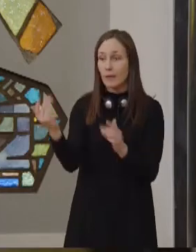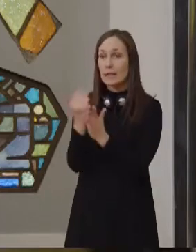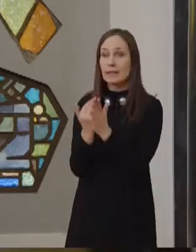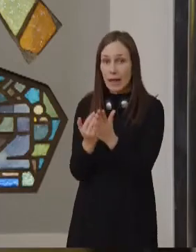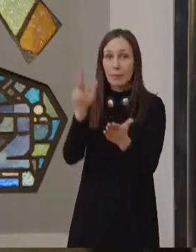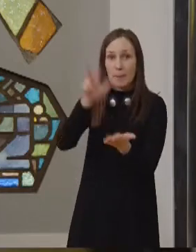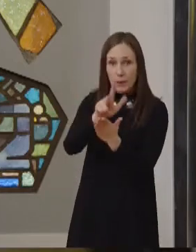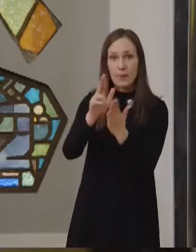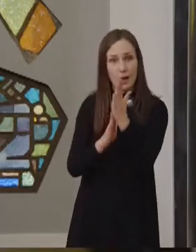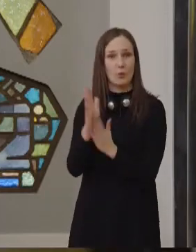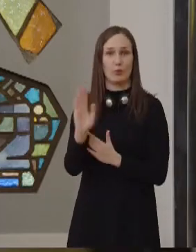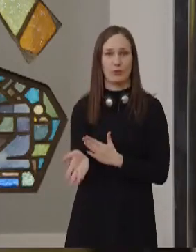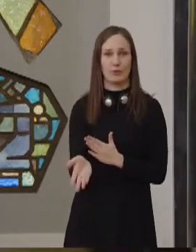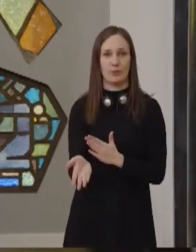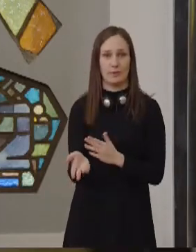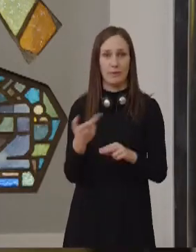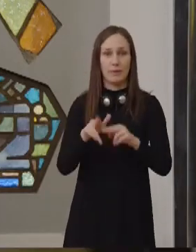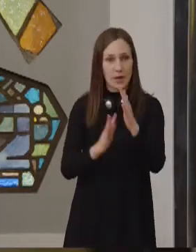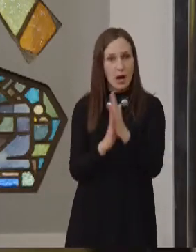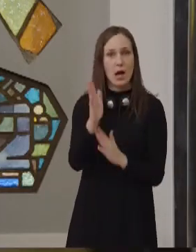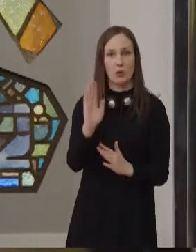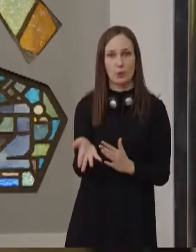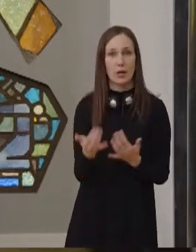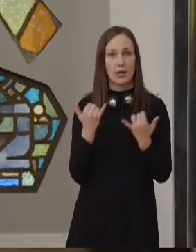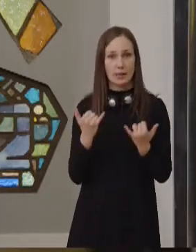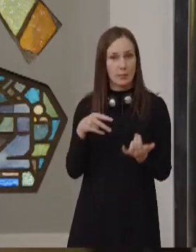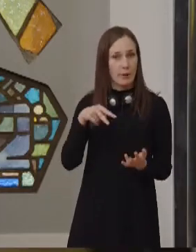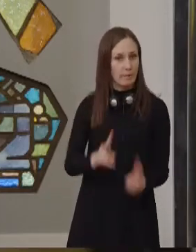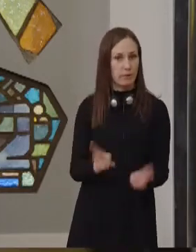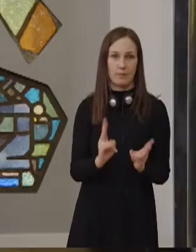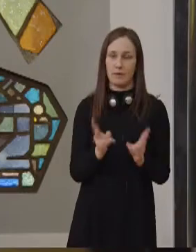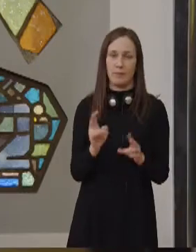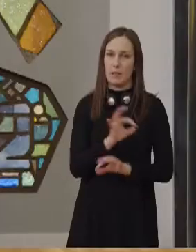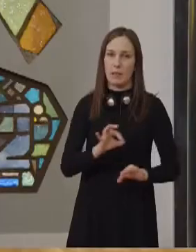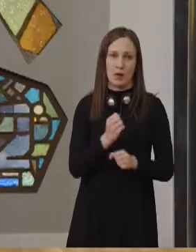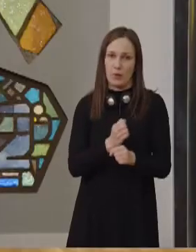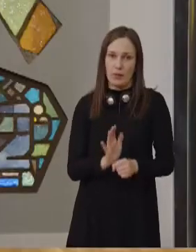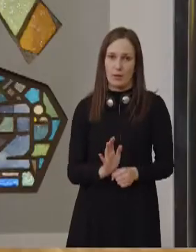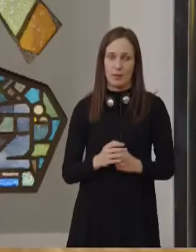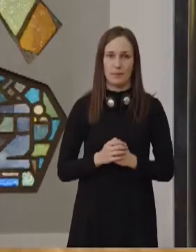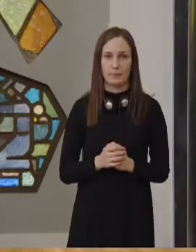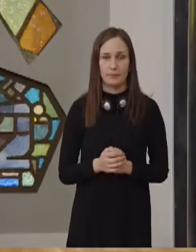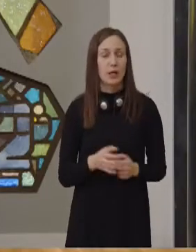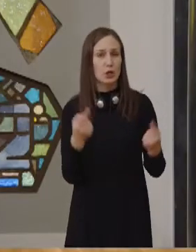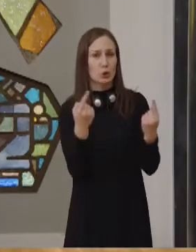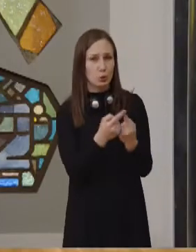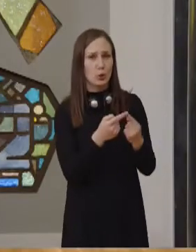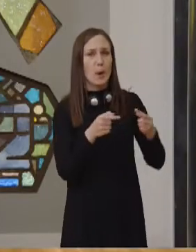So adopt the law, and we will be able to develop and progress, because now we are at a